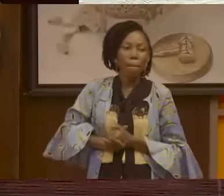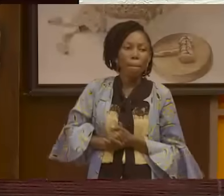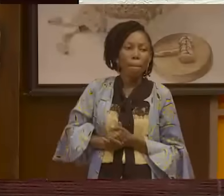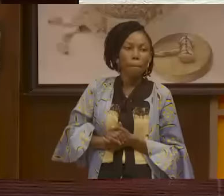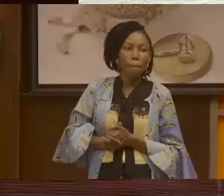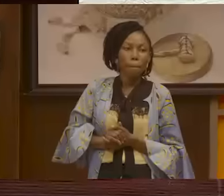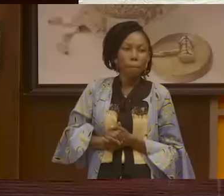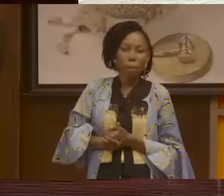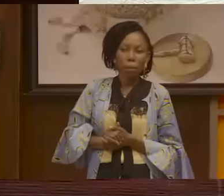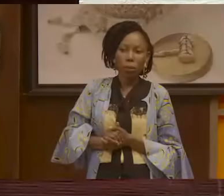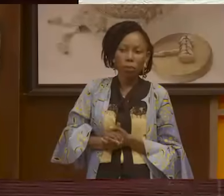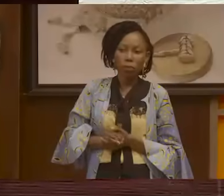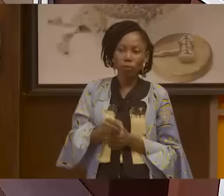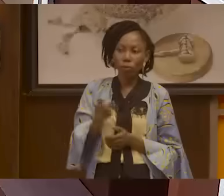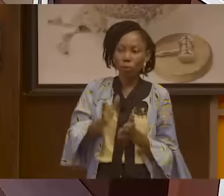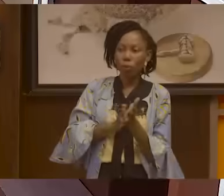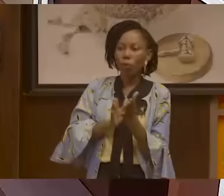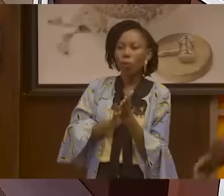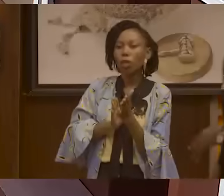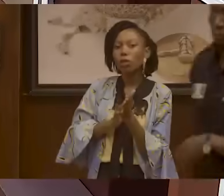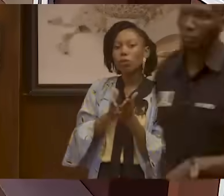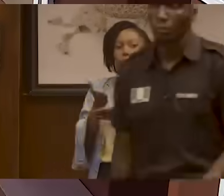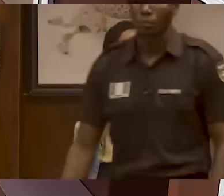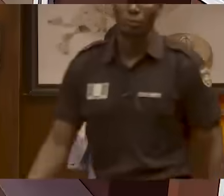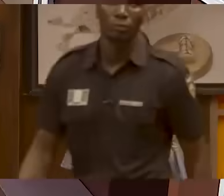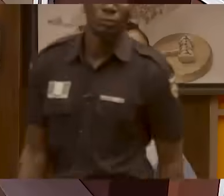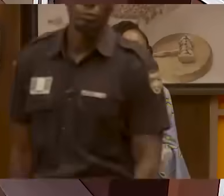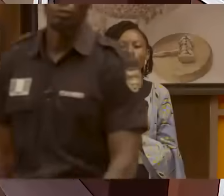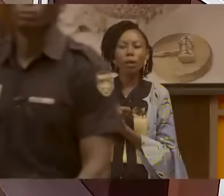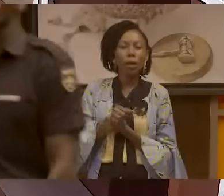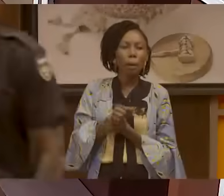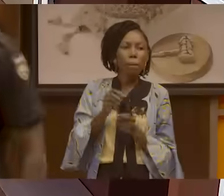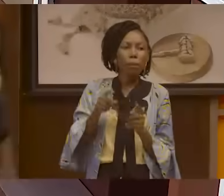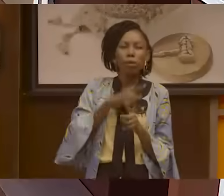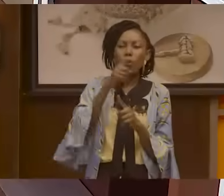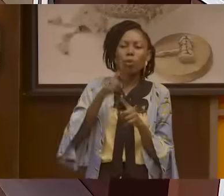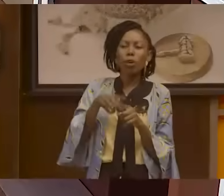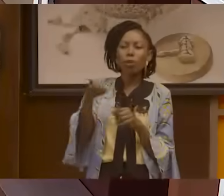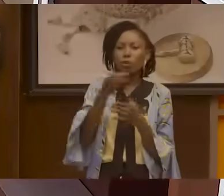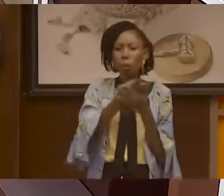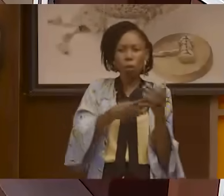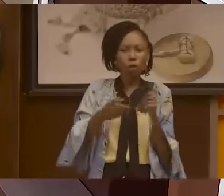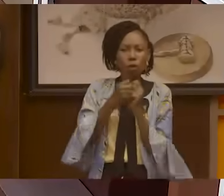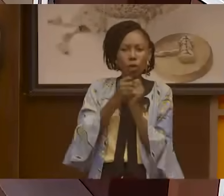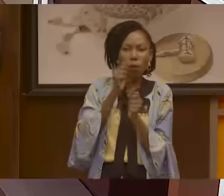Okay. So let what me have the, all right, the school. When you were together, yes, ma'am, which school were the children